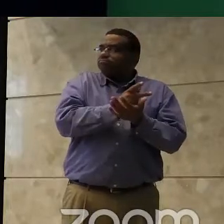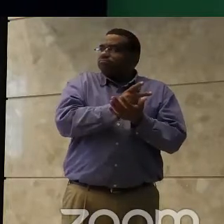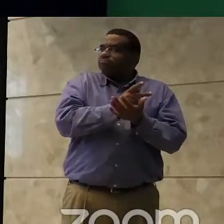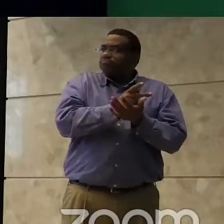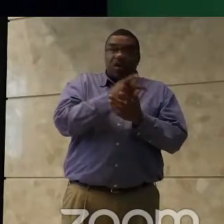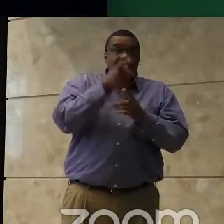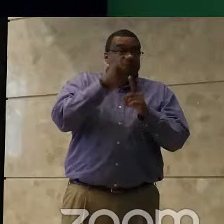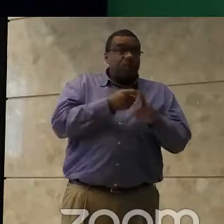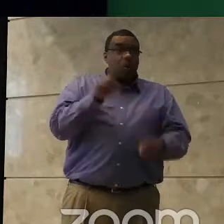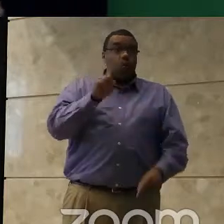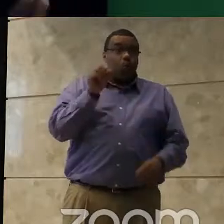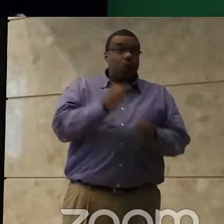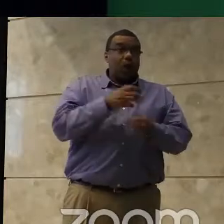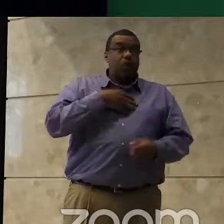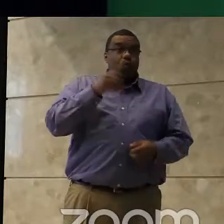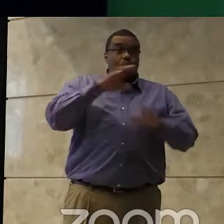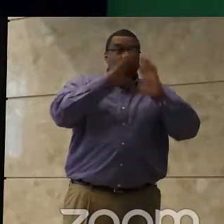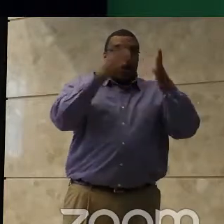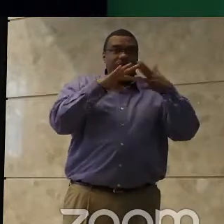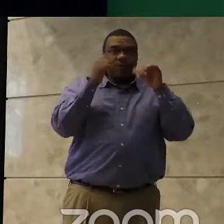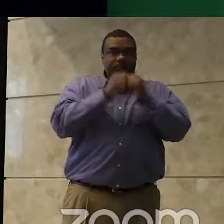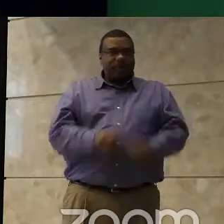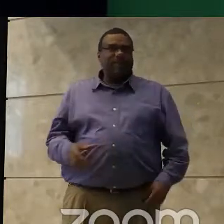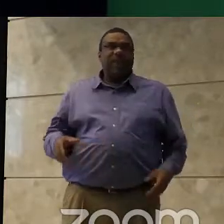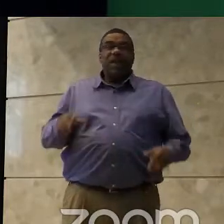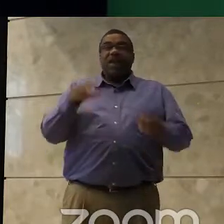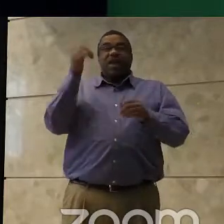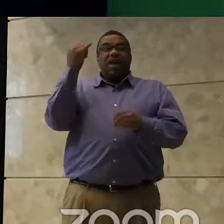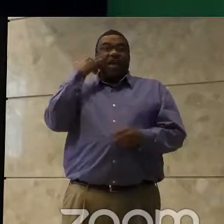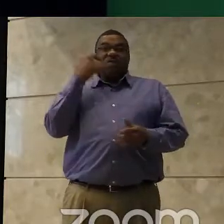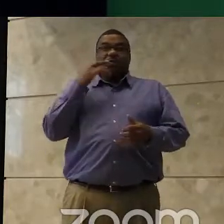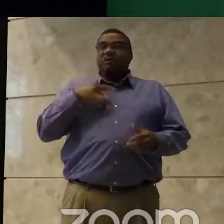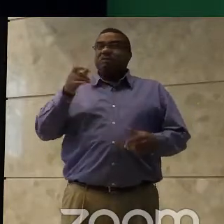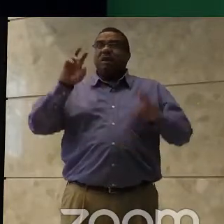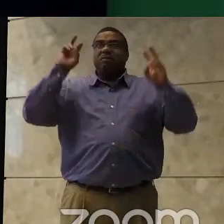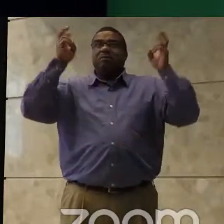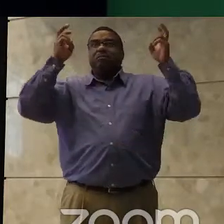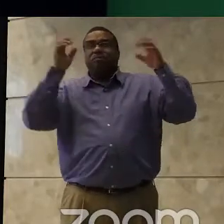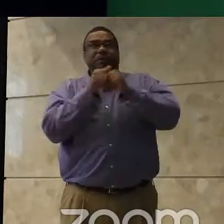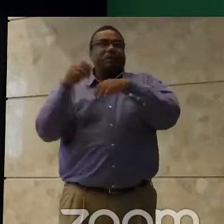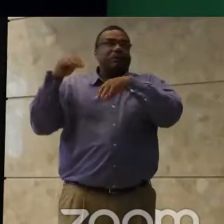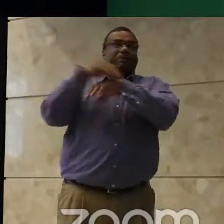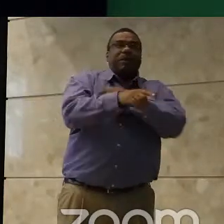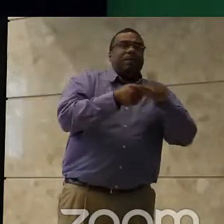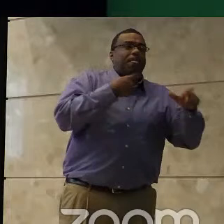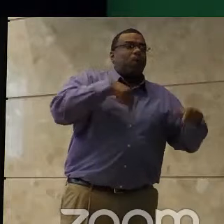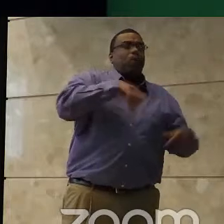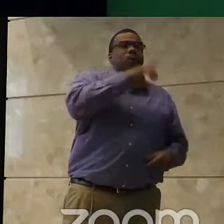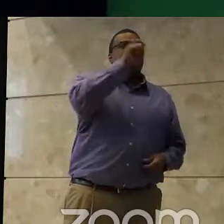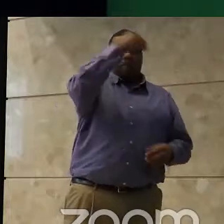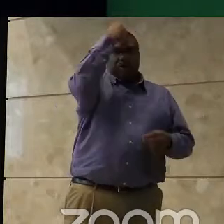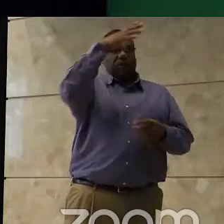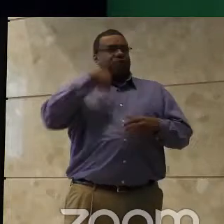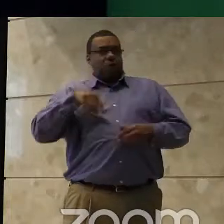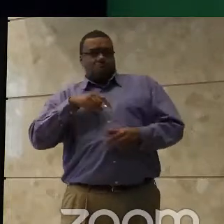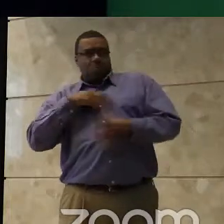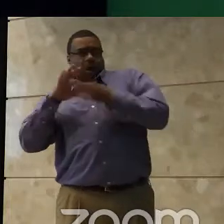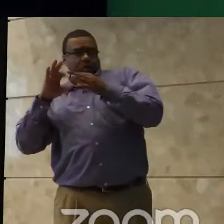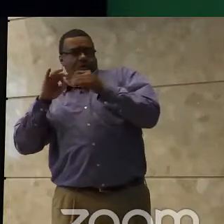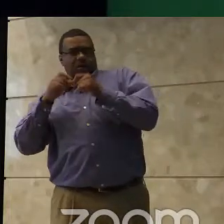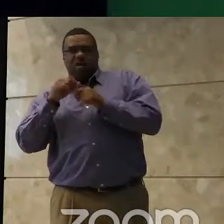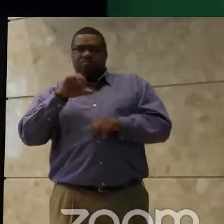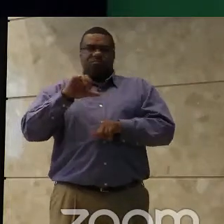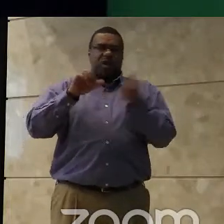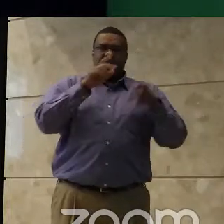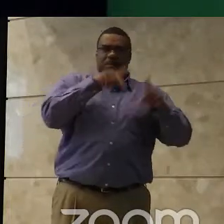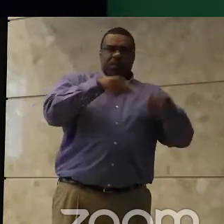House when it was on these kinds of sensitive topics. And I sent it over and I had said, we must tell our story because most people don't know the